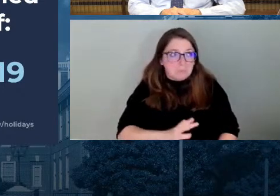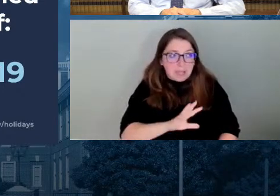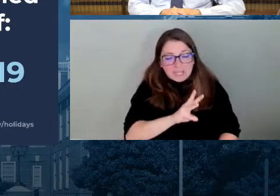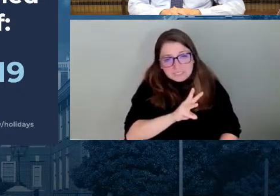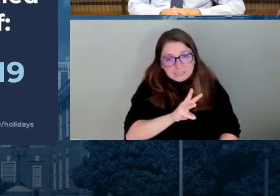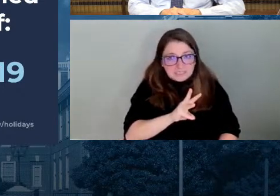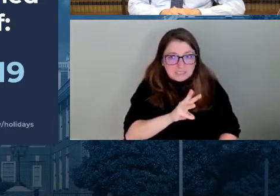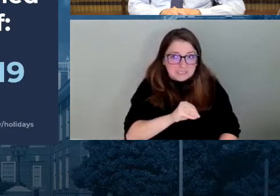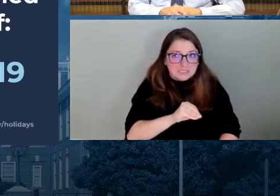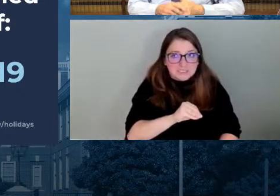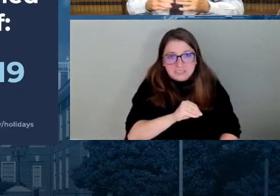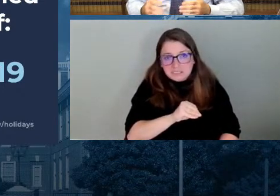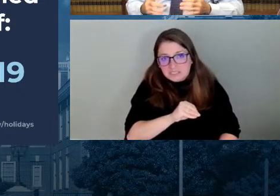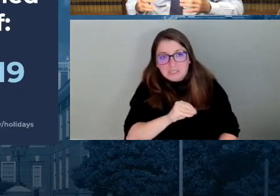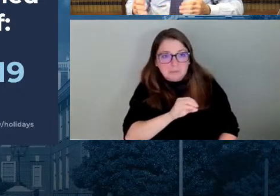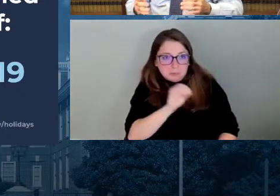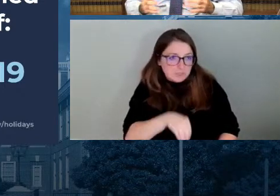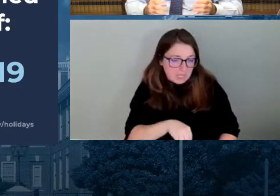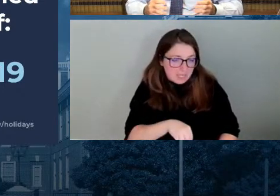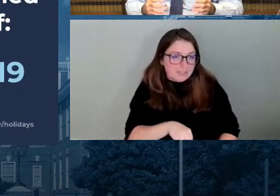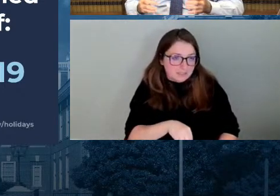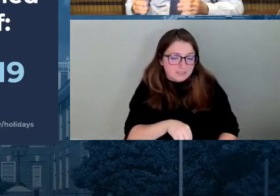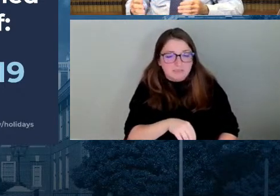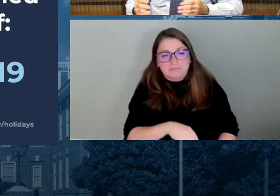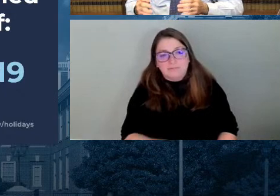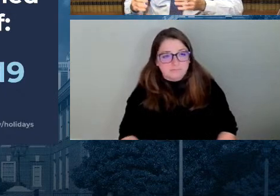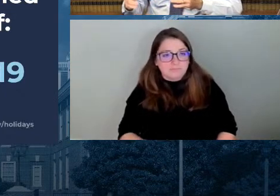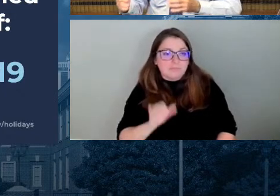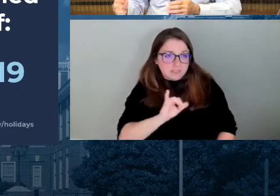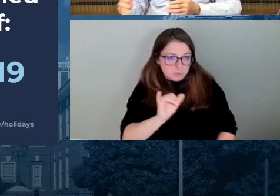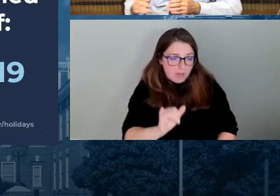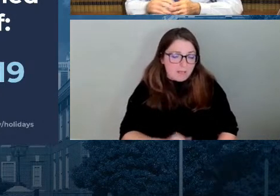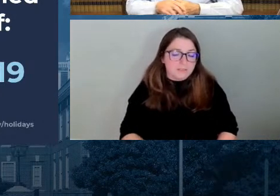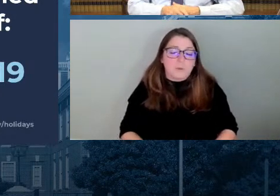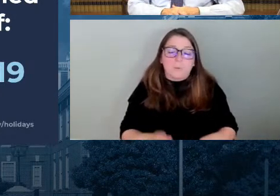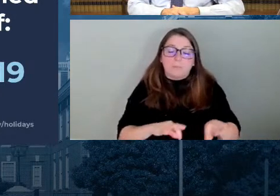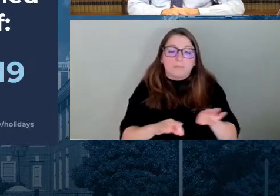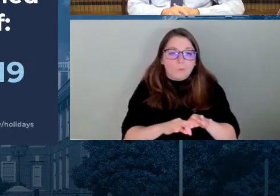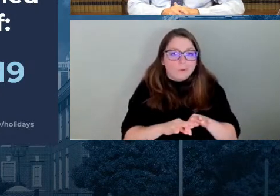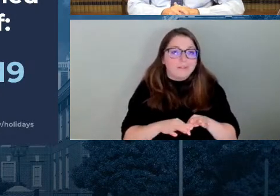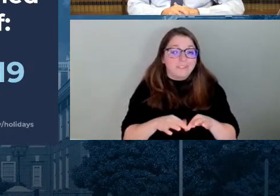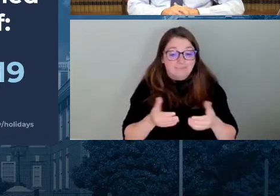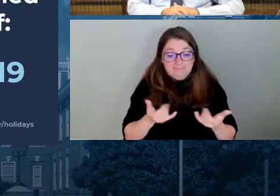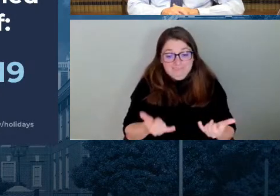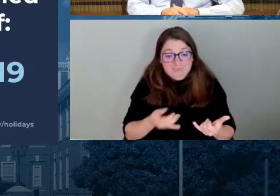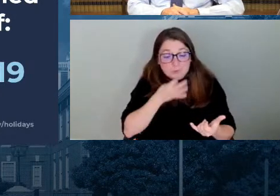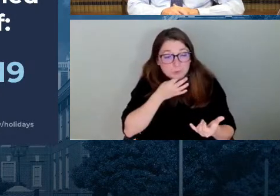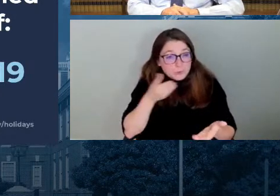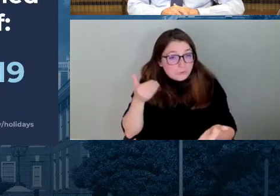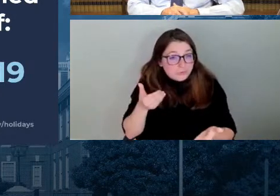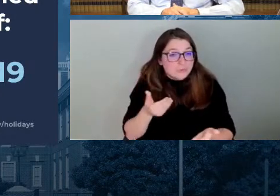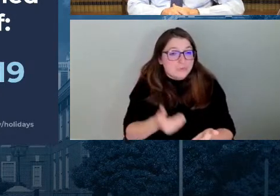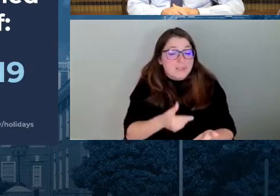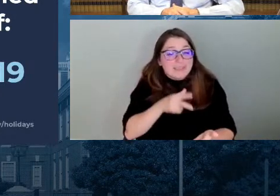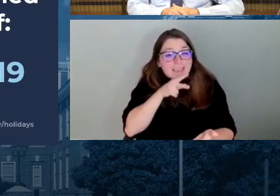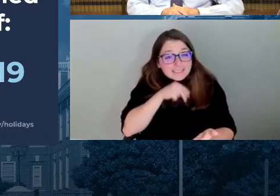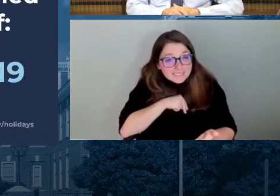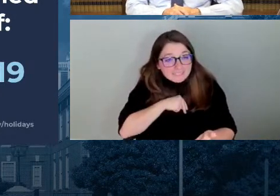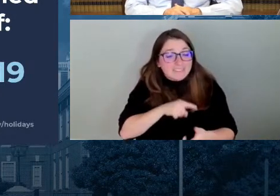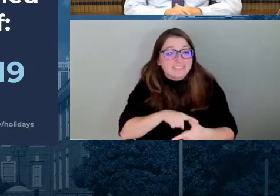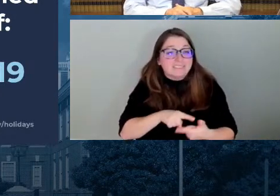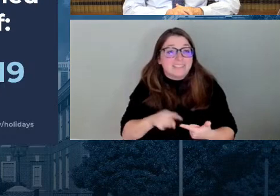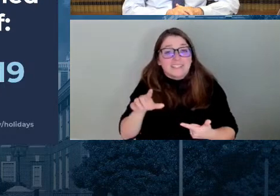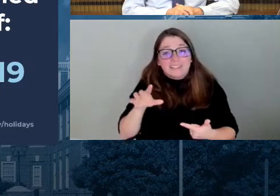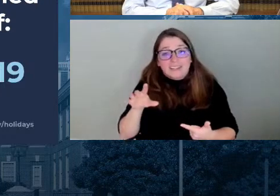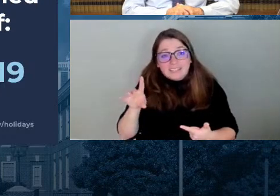there. We need people to think about, as we move into Thanksgiving, into December holidays, and into the new year, the